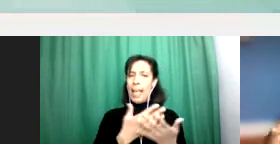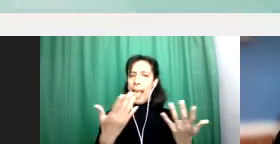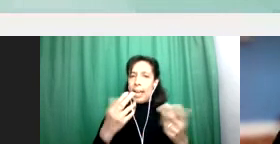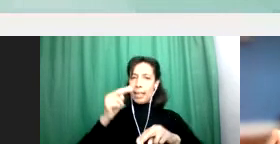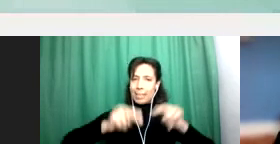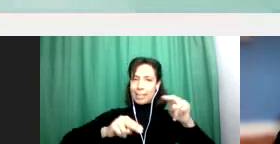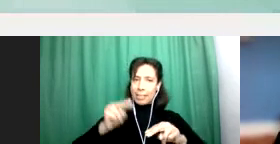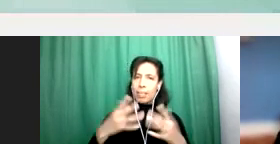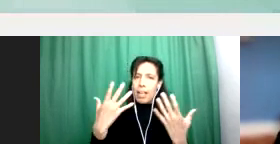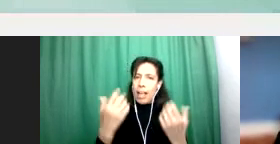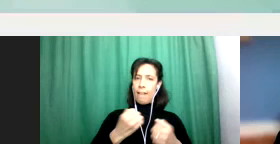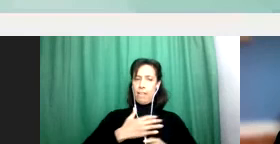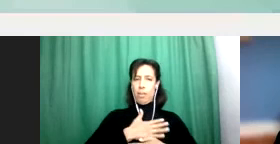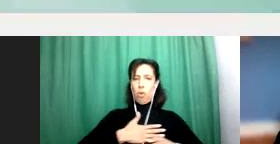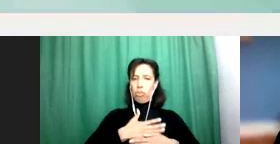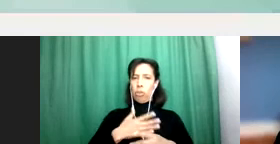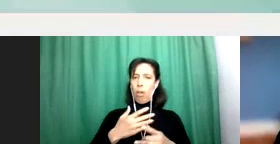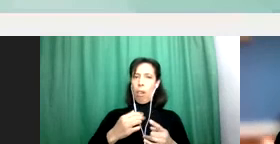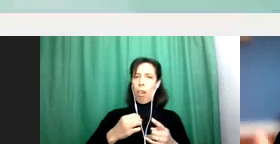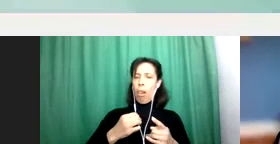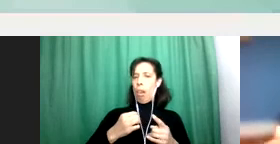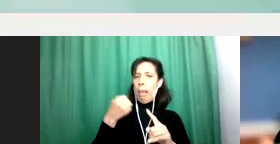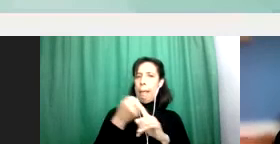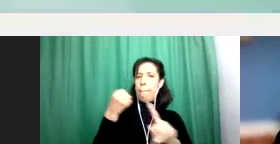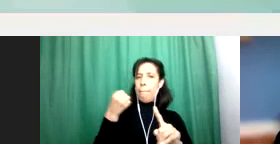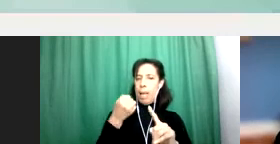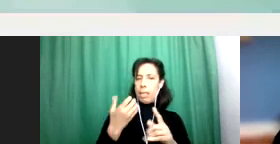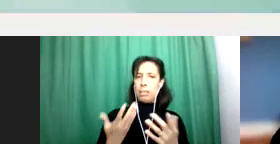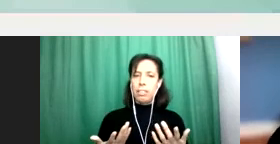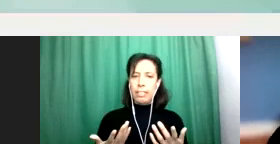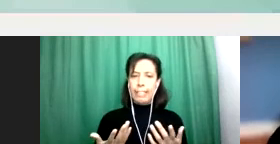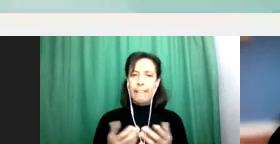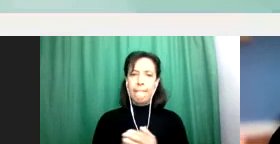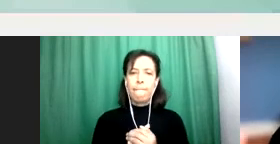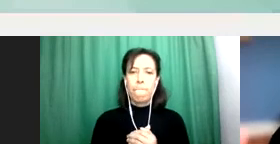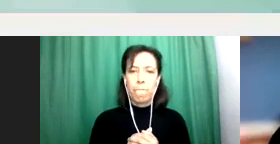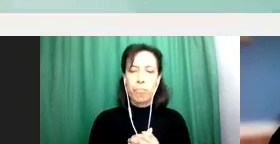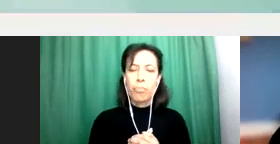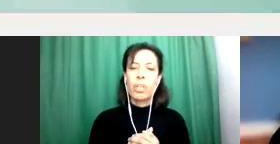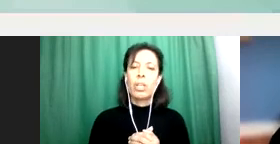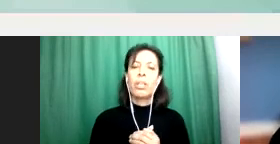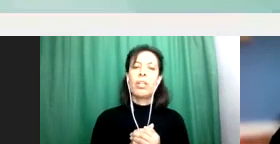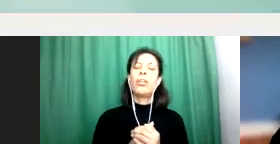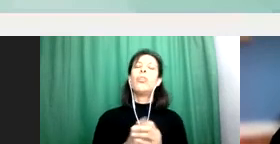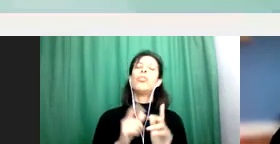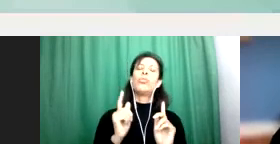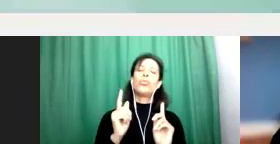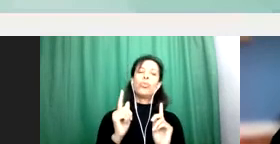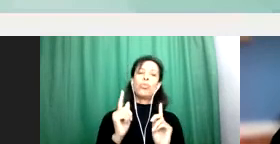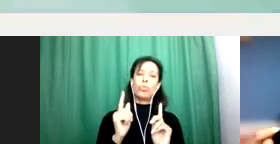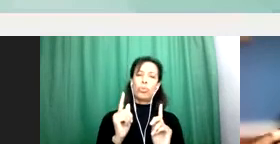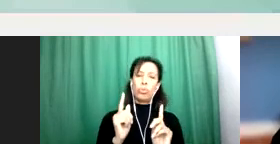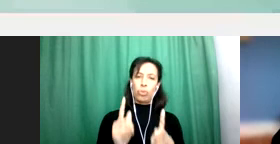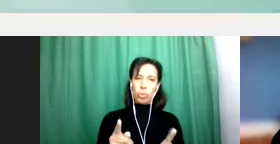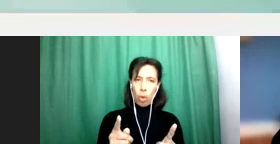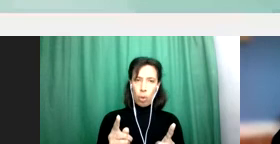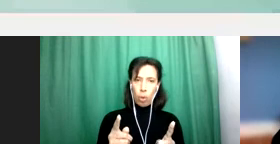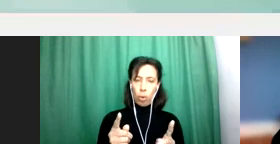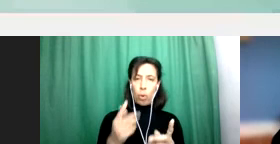Let's just take that one idea. So when you are looking at examples of